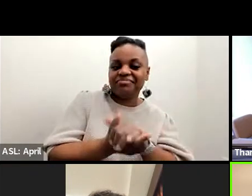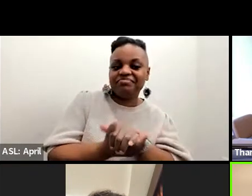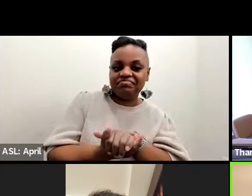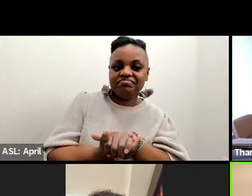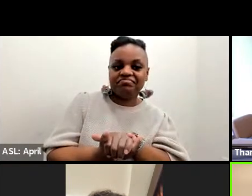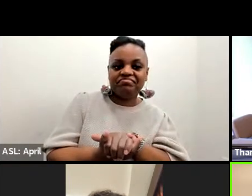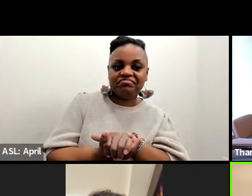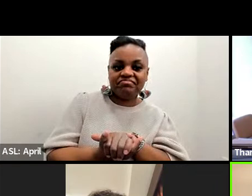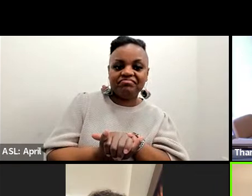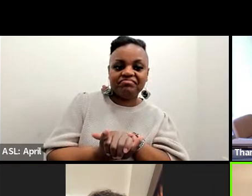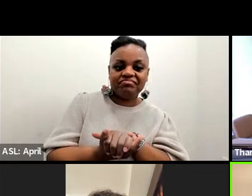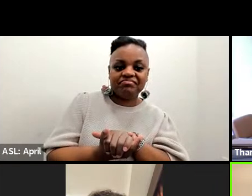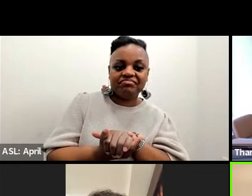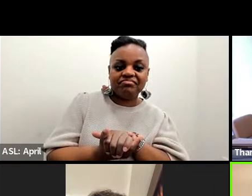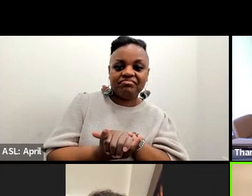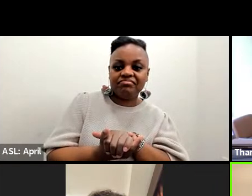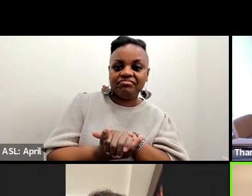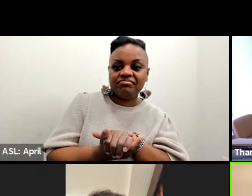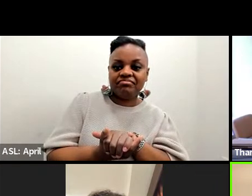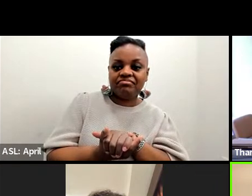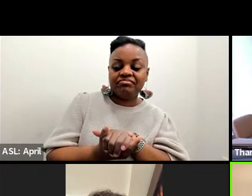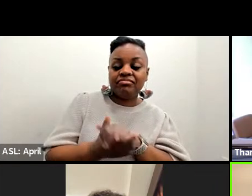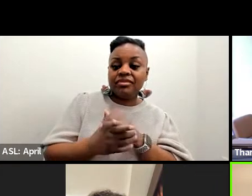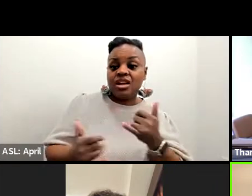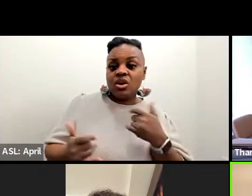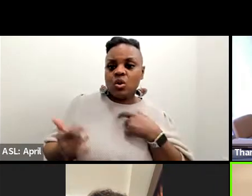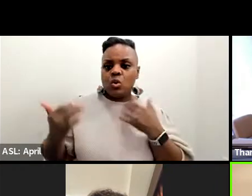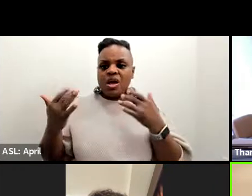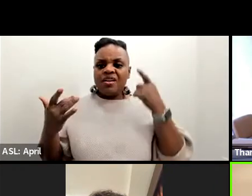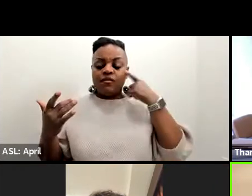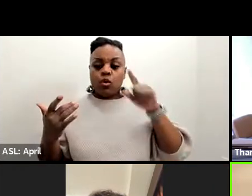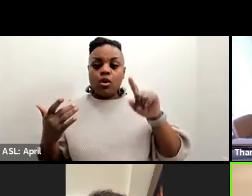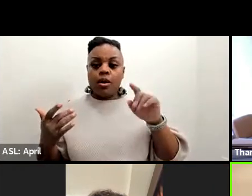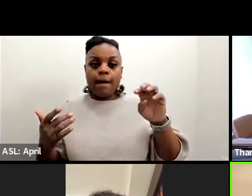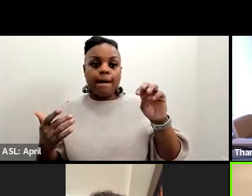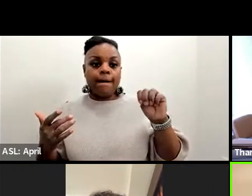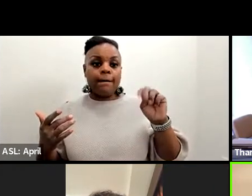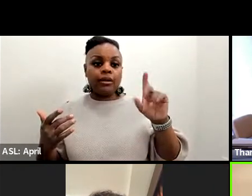They are waiting for the Muslim Brotherhood to come back for a political opening, maybe.